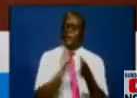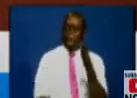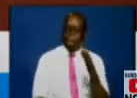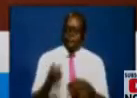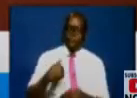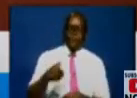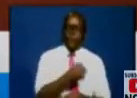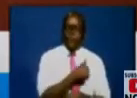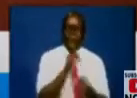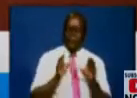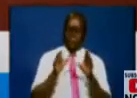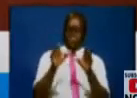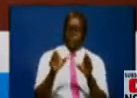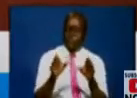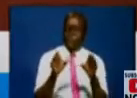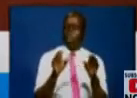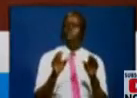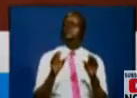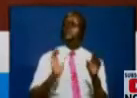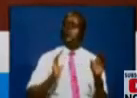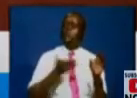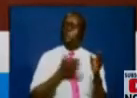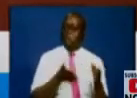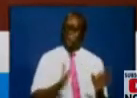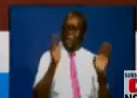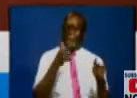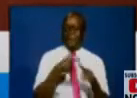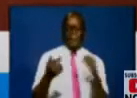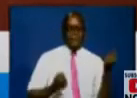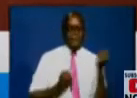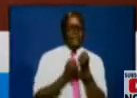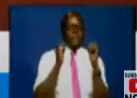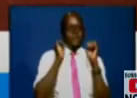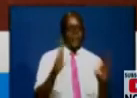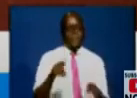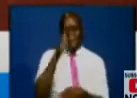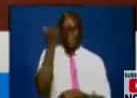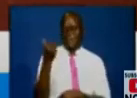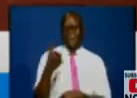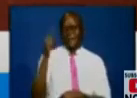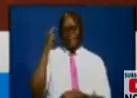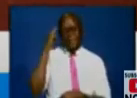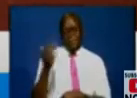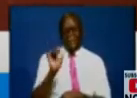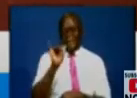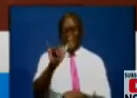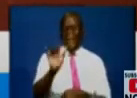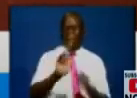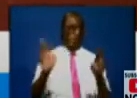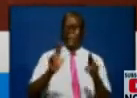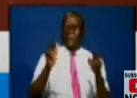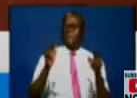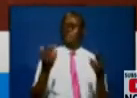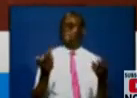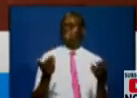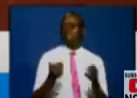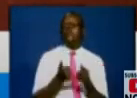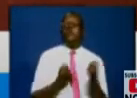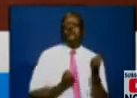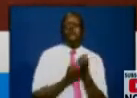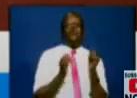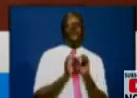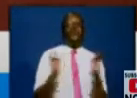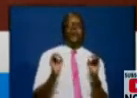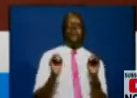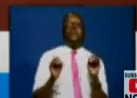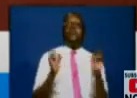are pushing to go the committee way, which I do not support, because I think that it already disadvantages the